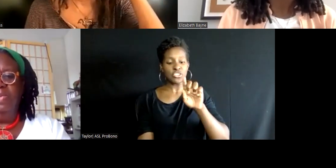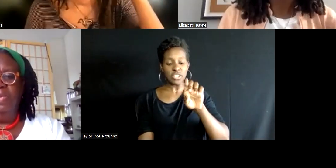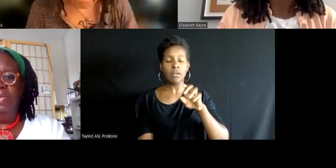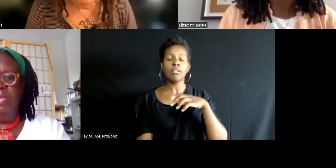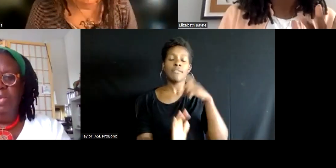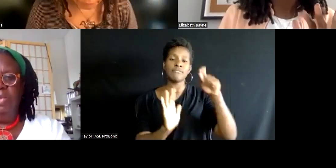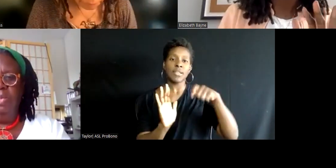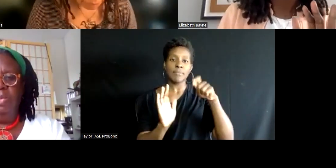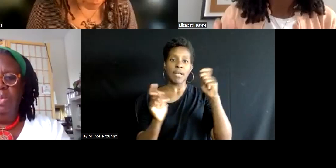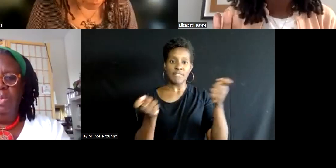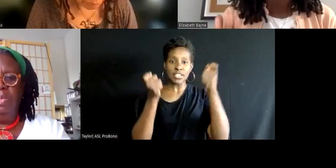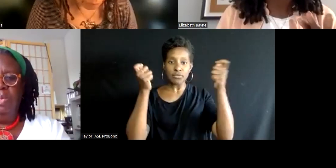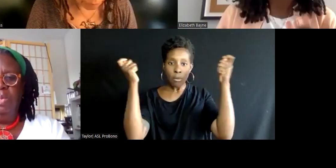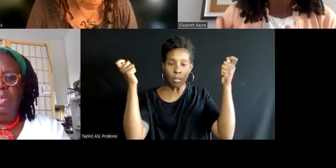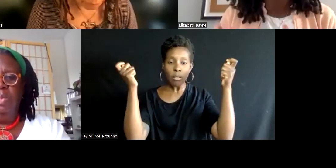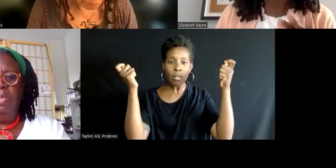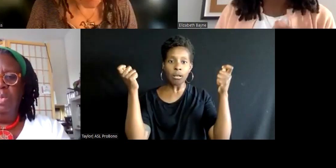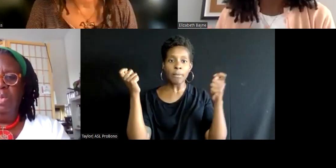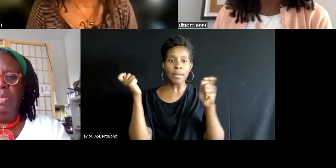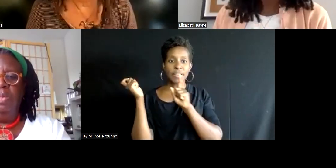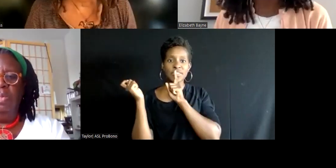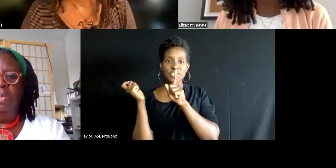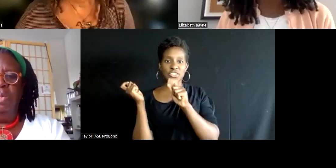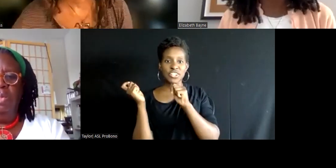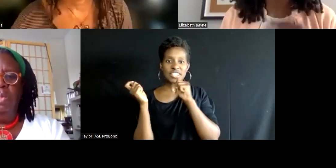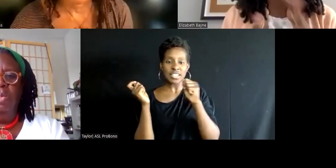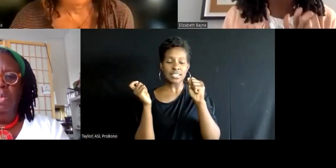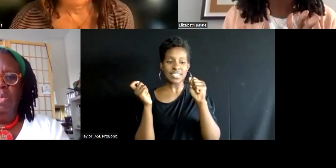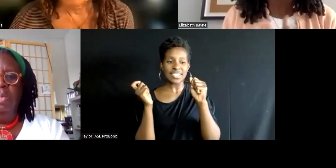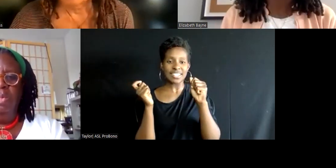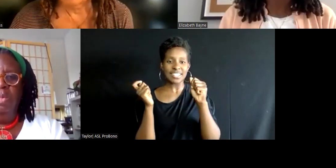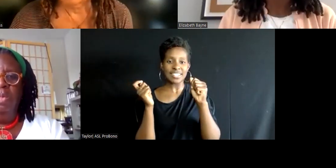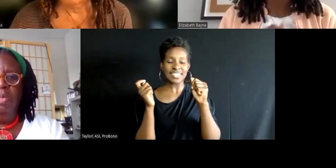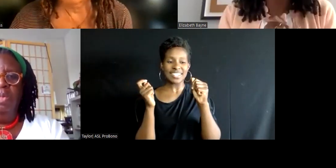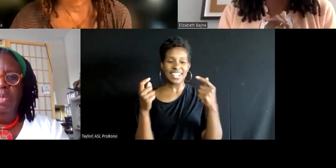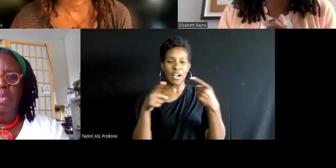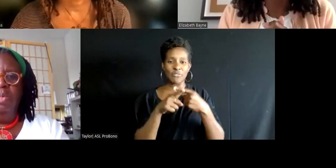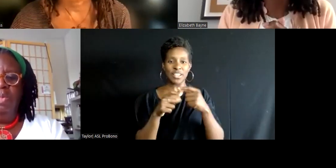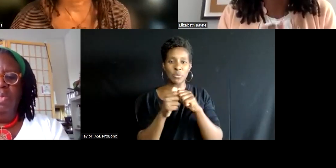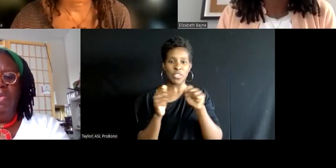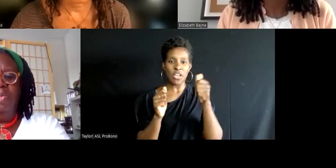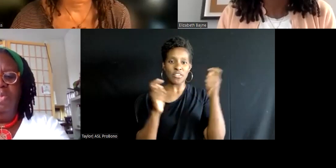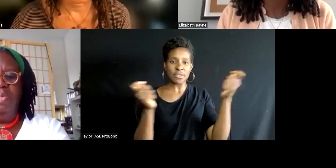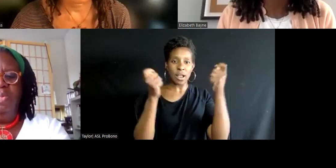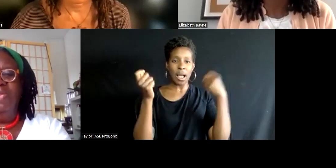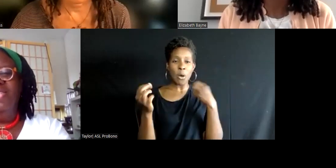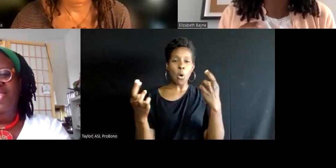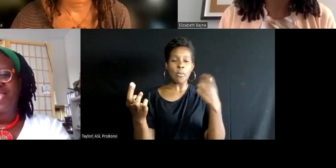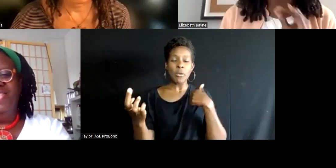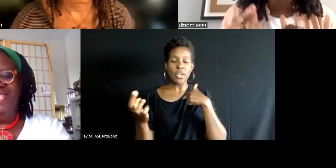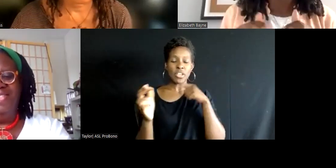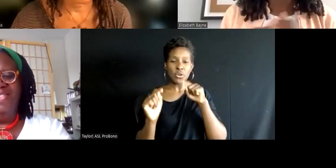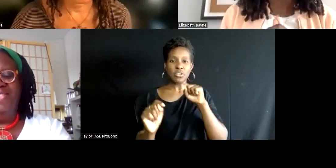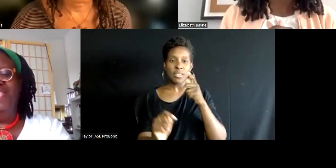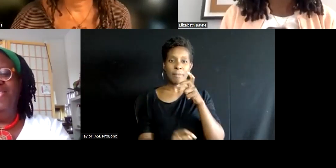have to make sure that doesn't disrupt premiere status, because there are a couple of other film festivals I got my eye on. I'm hoping to get into the Pan-African Film Festival as well.